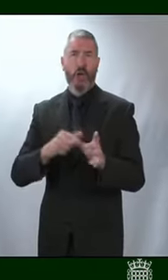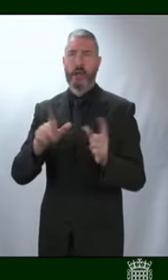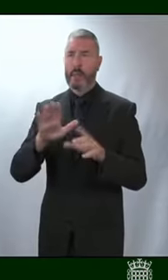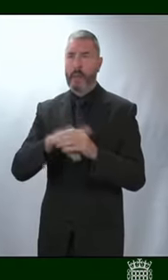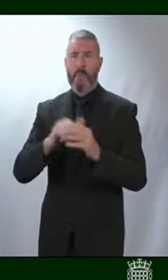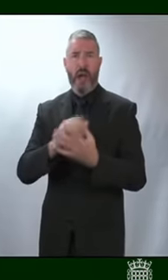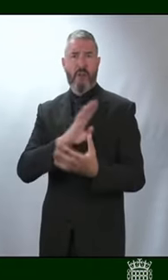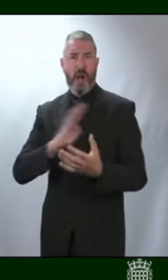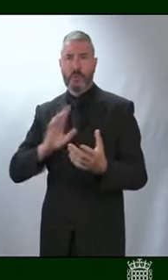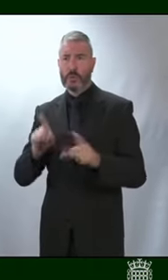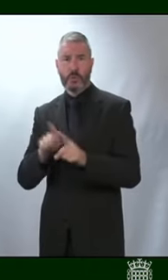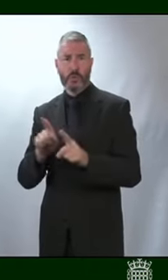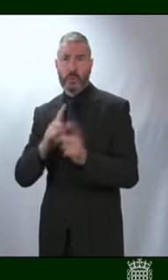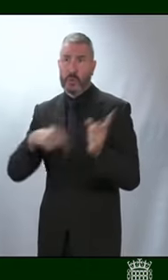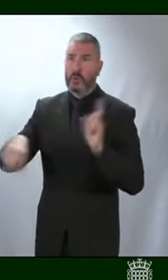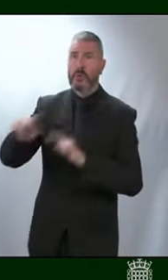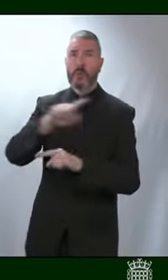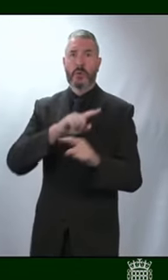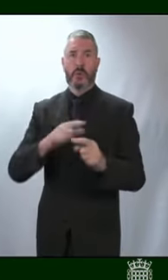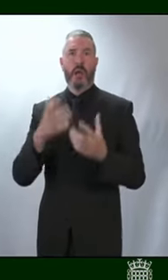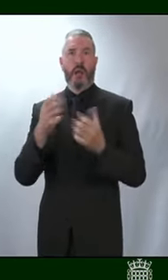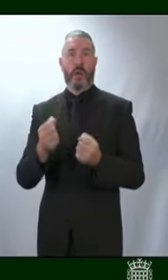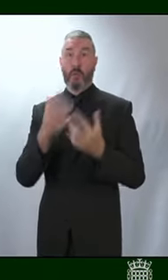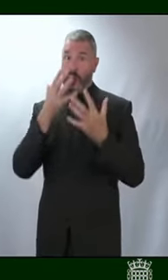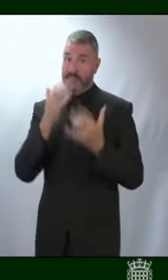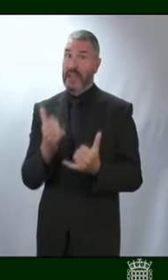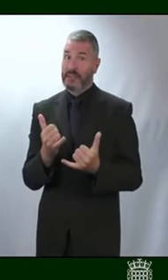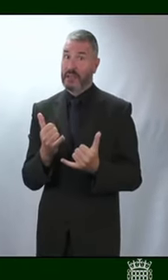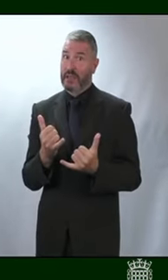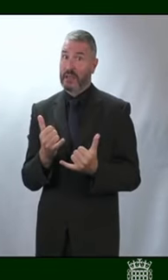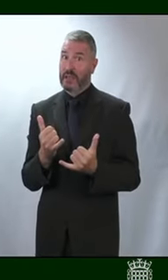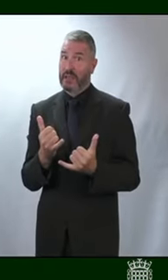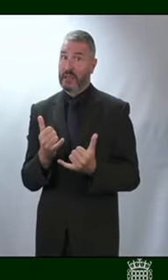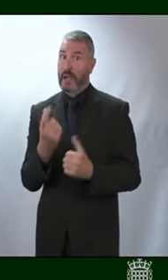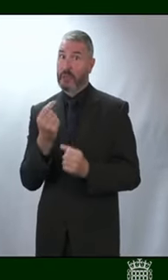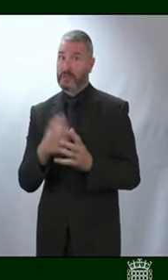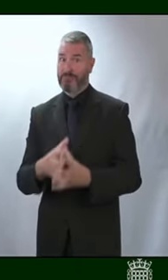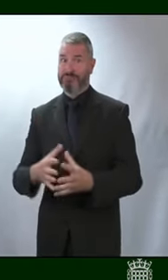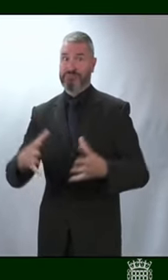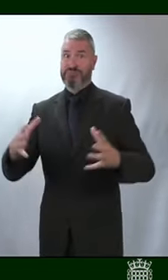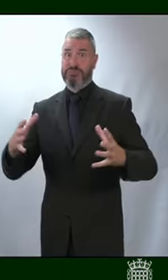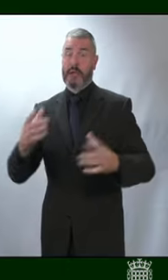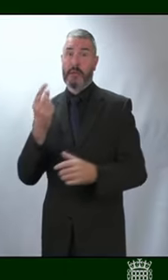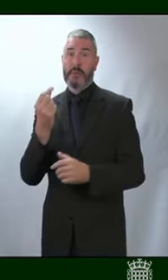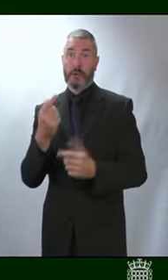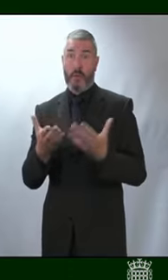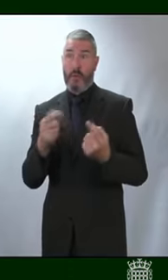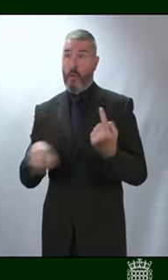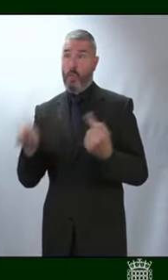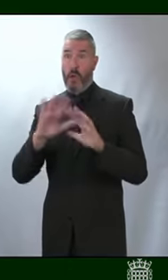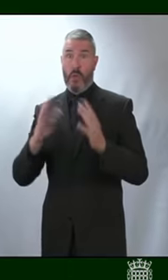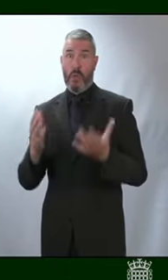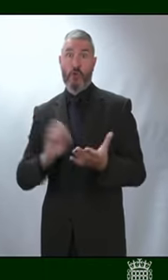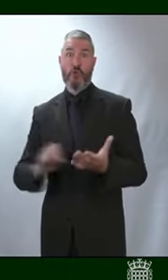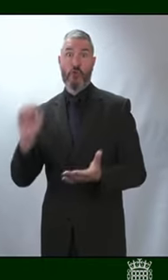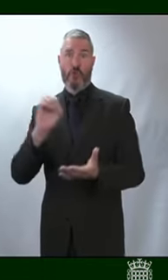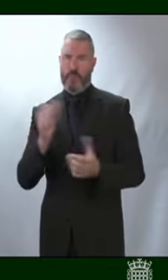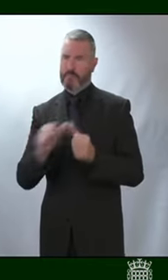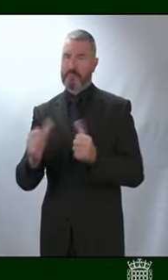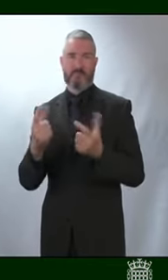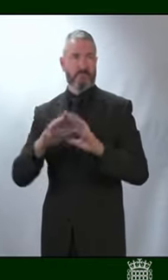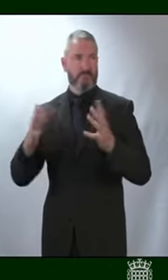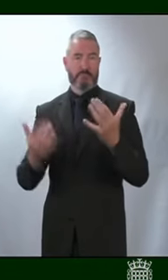armed services, we're not only testing more capacity, testing more than any other country in Europe, but